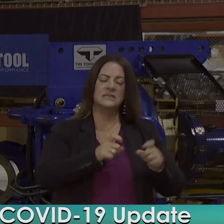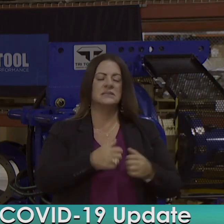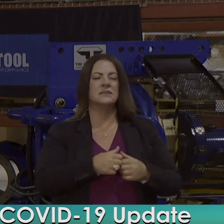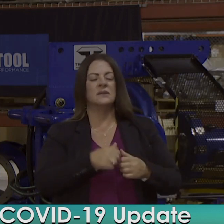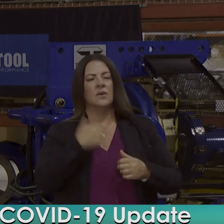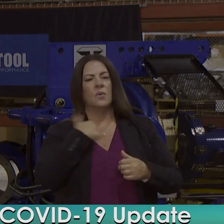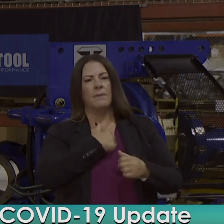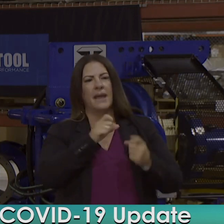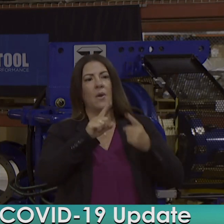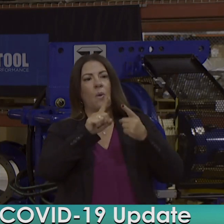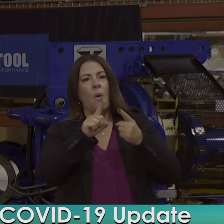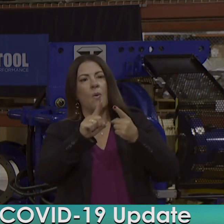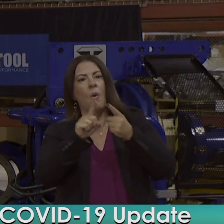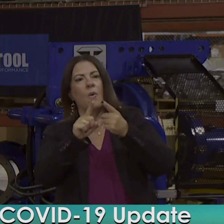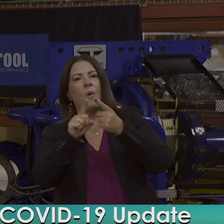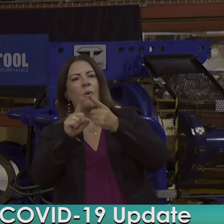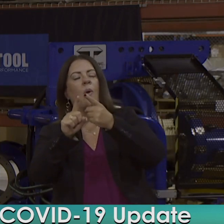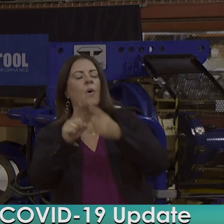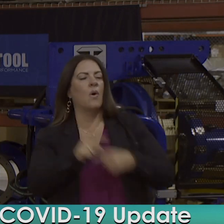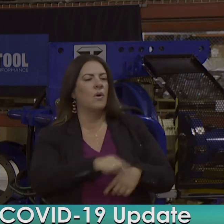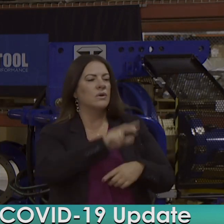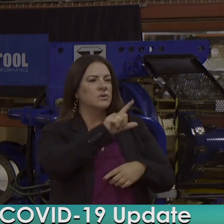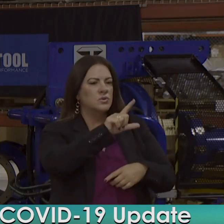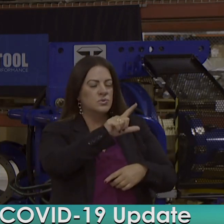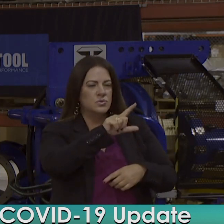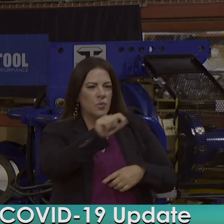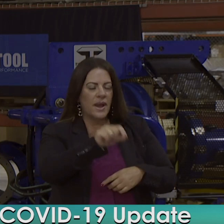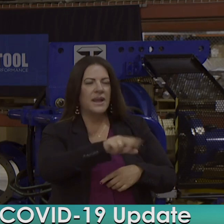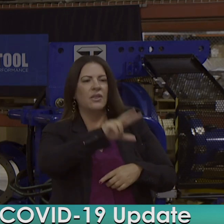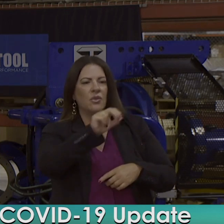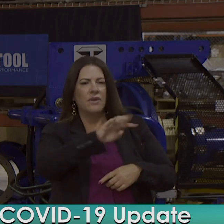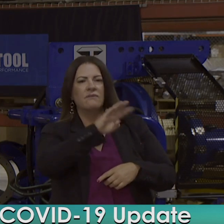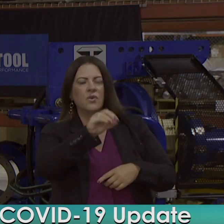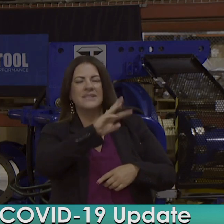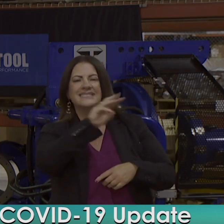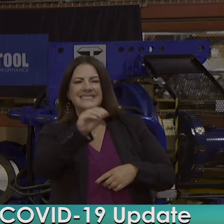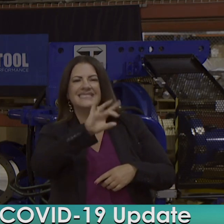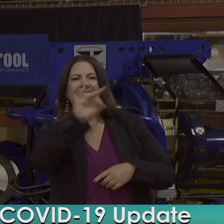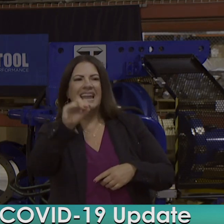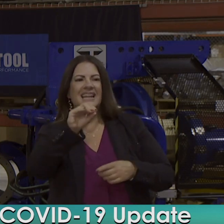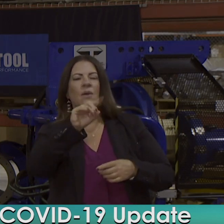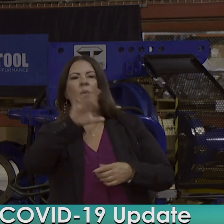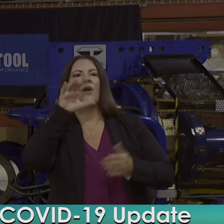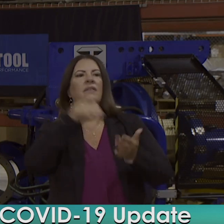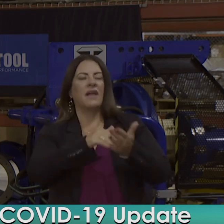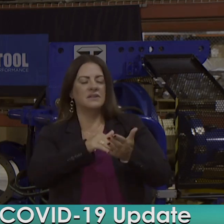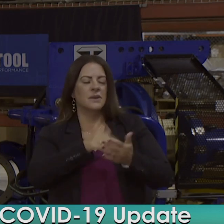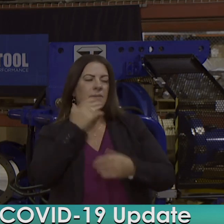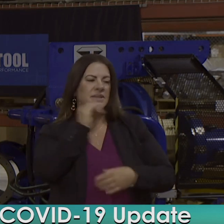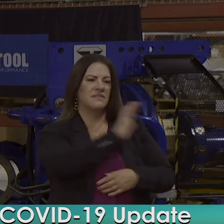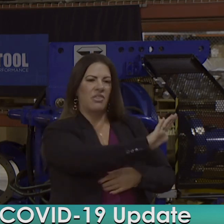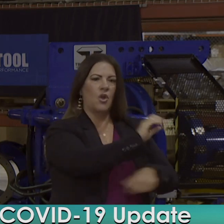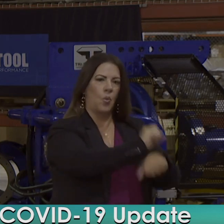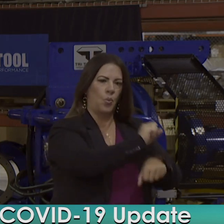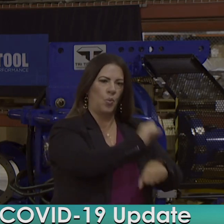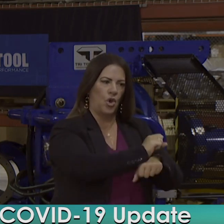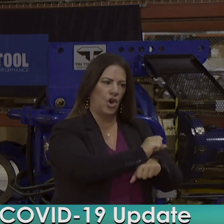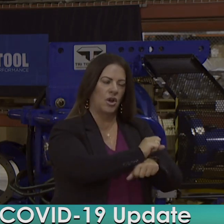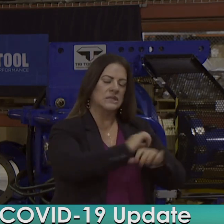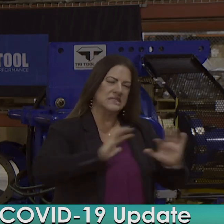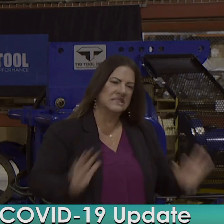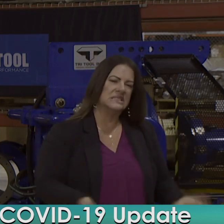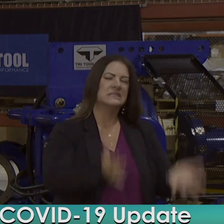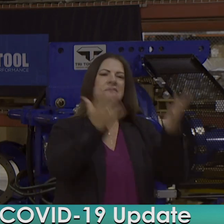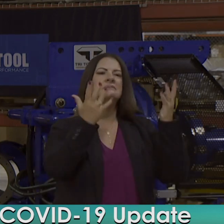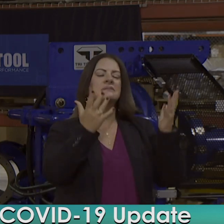goal of 80,000. And here we are with their efforts demonstrably